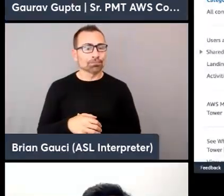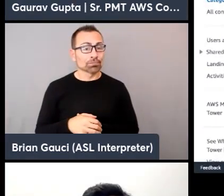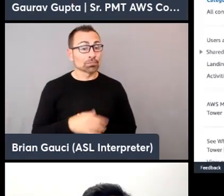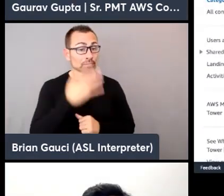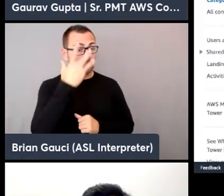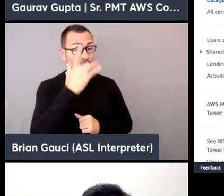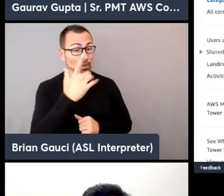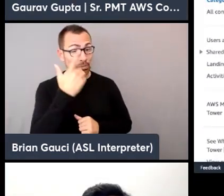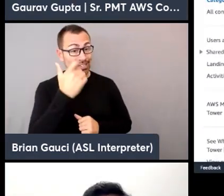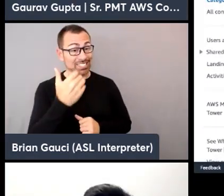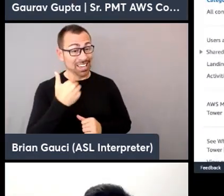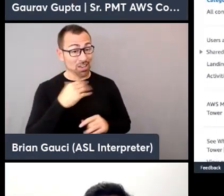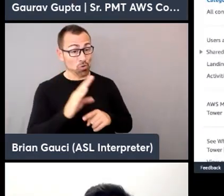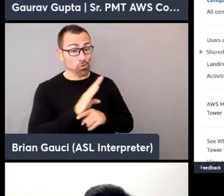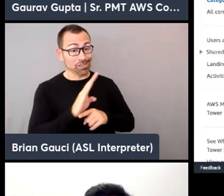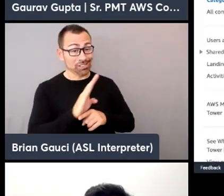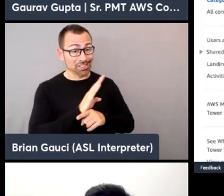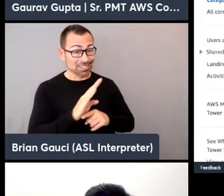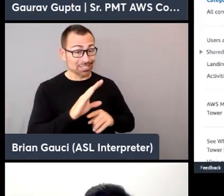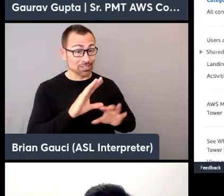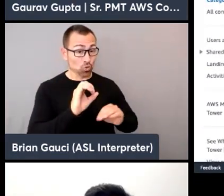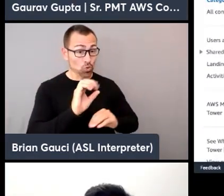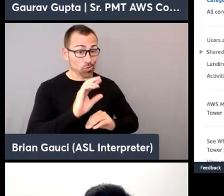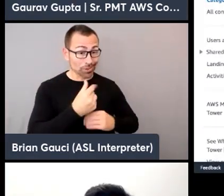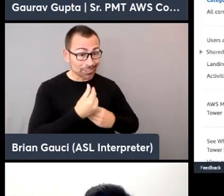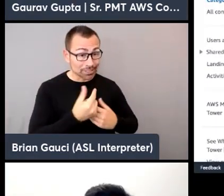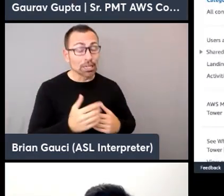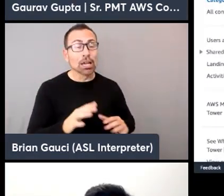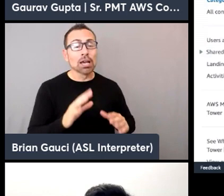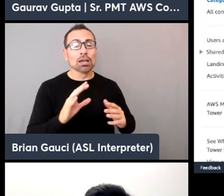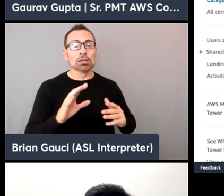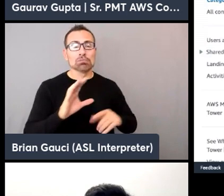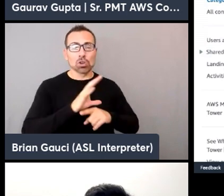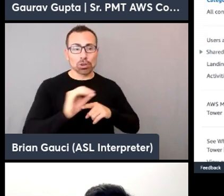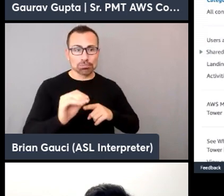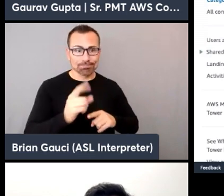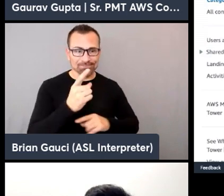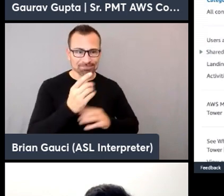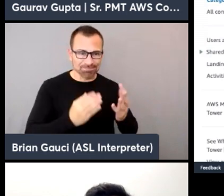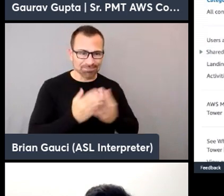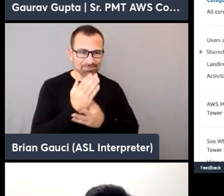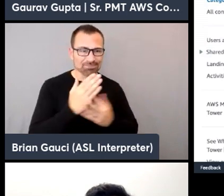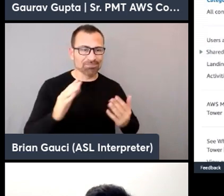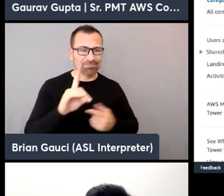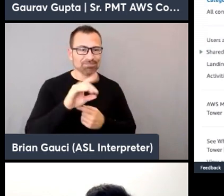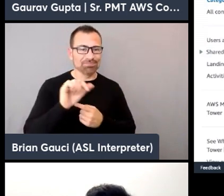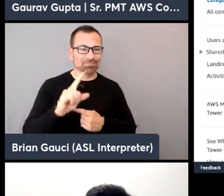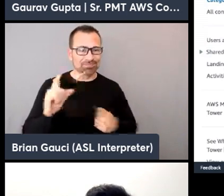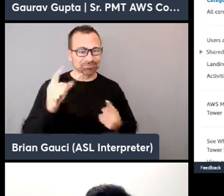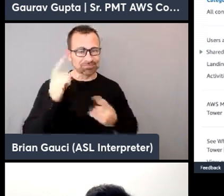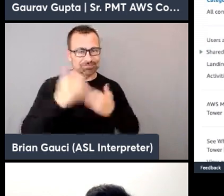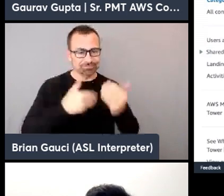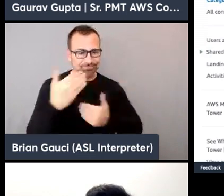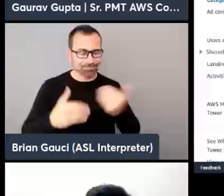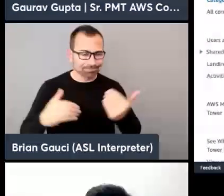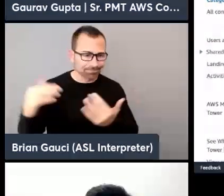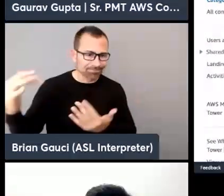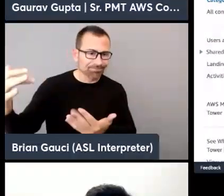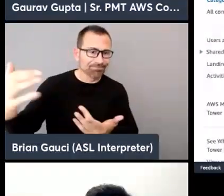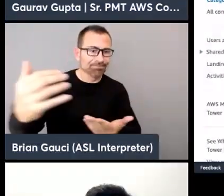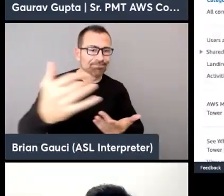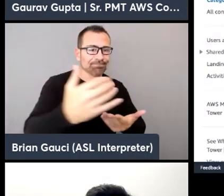organizations and companies that are specifically created to go through the audit process, to collect all of